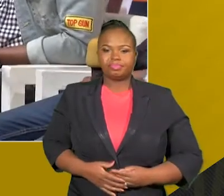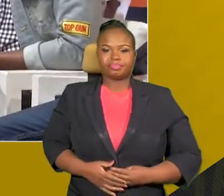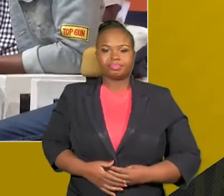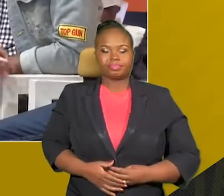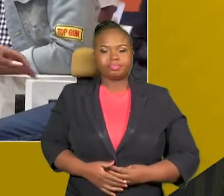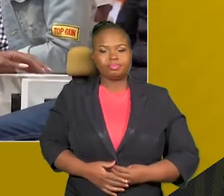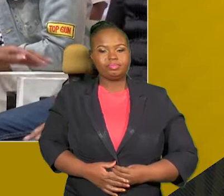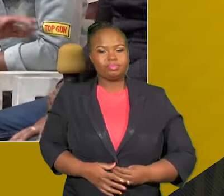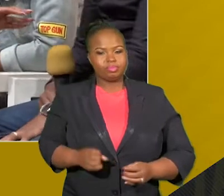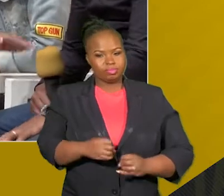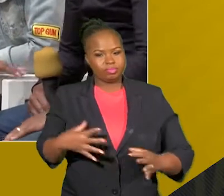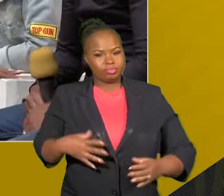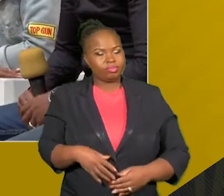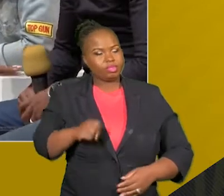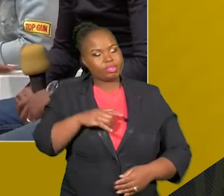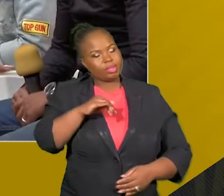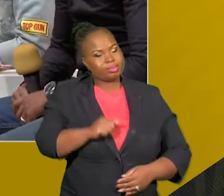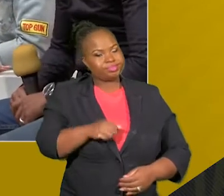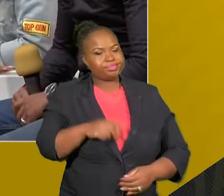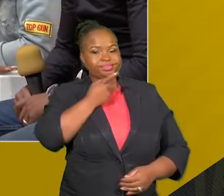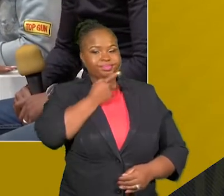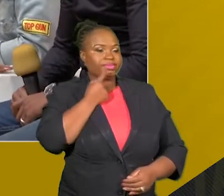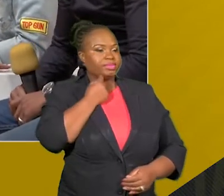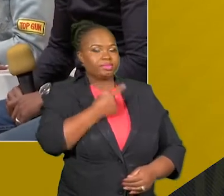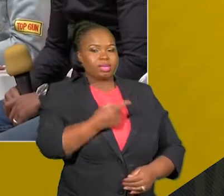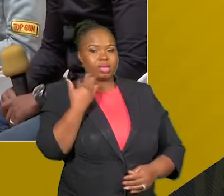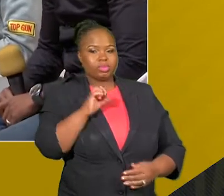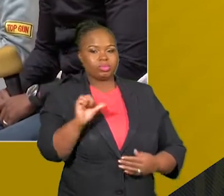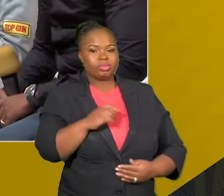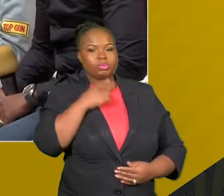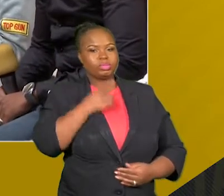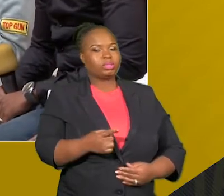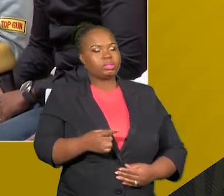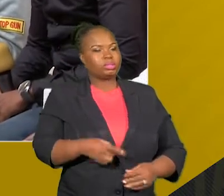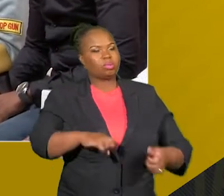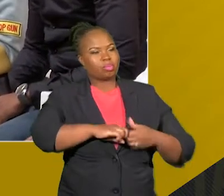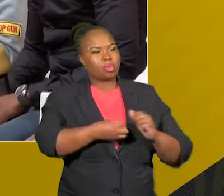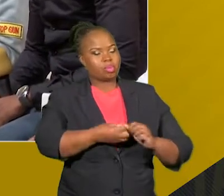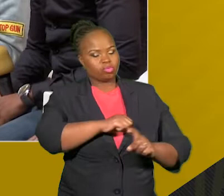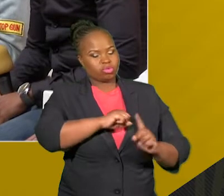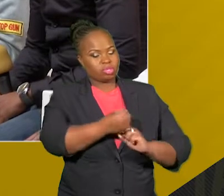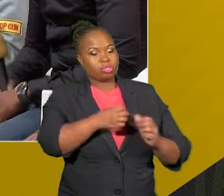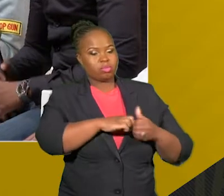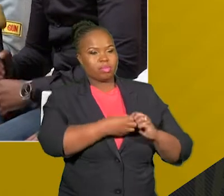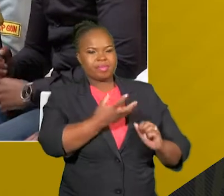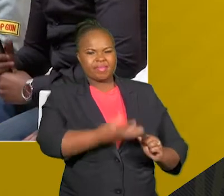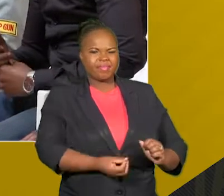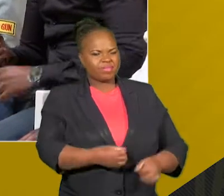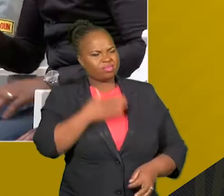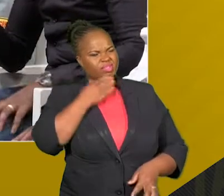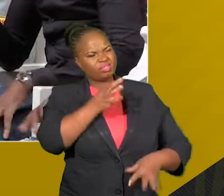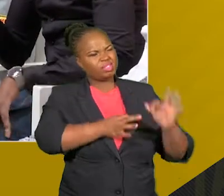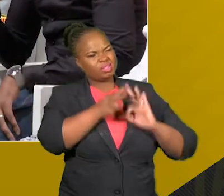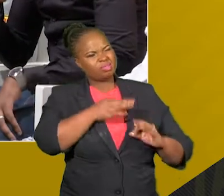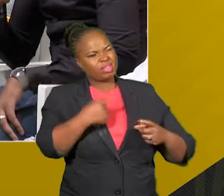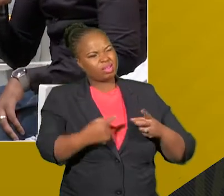Just to jump straight into it, Sia, Kini has already said, last week you said to us that the society kiona inang problem. Can you perhaps maybe